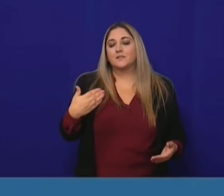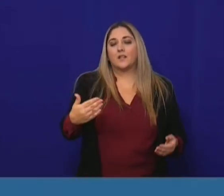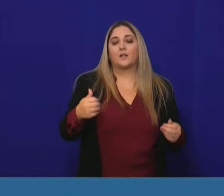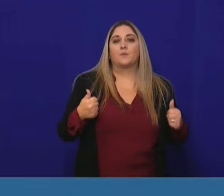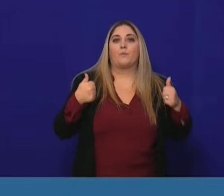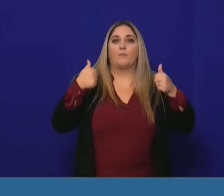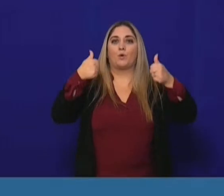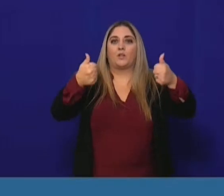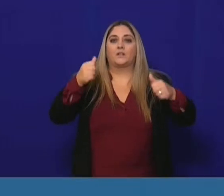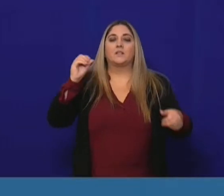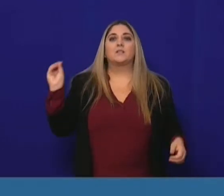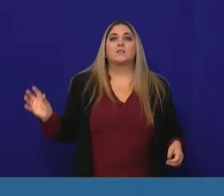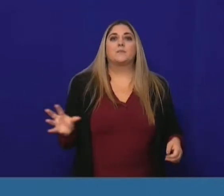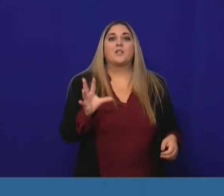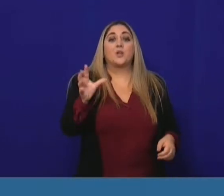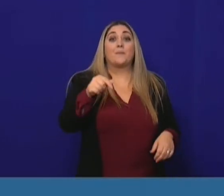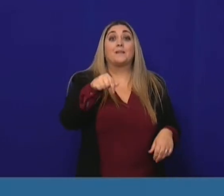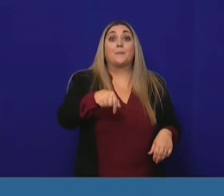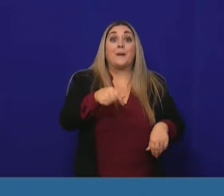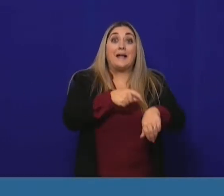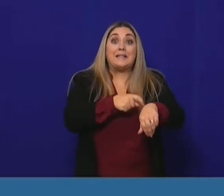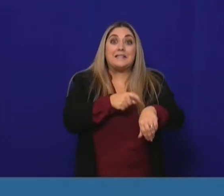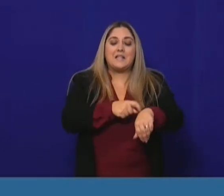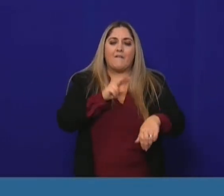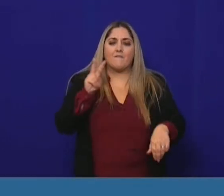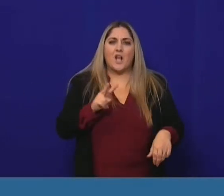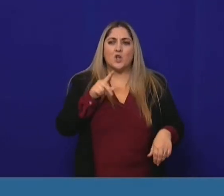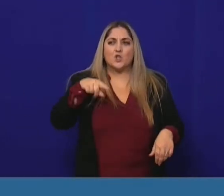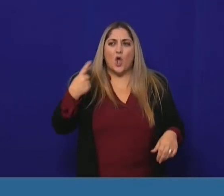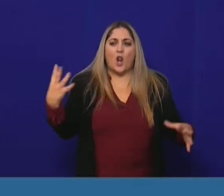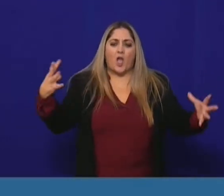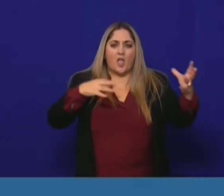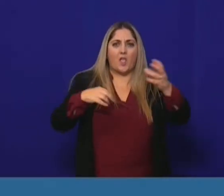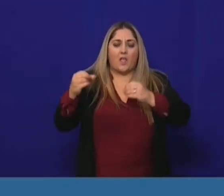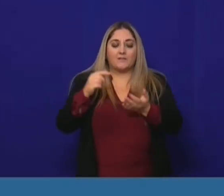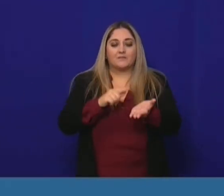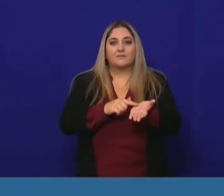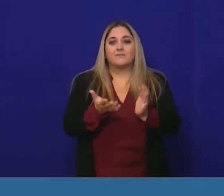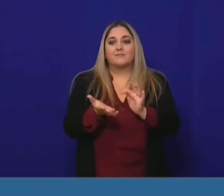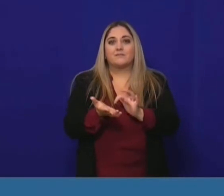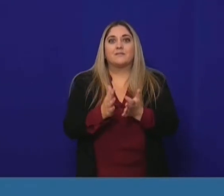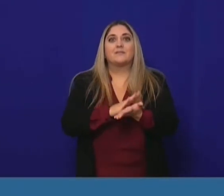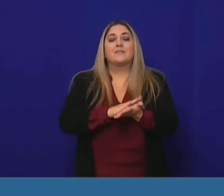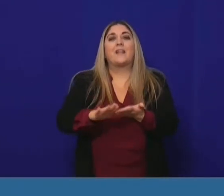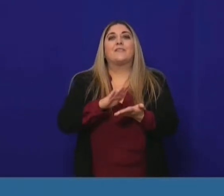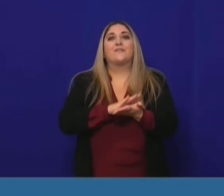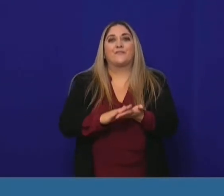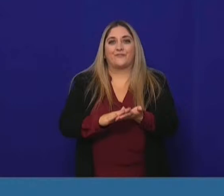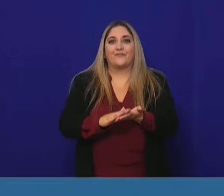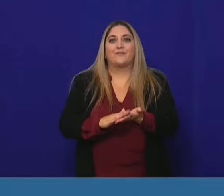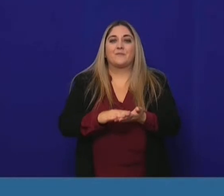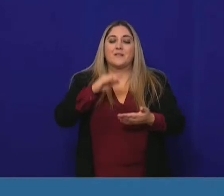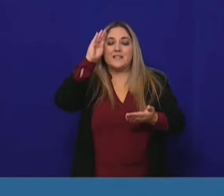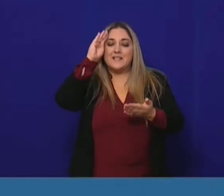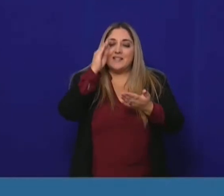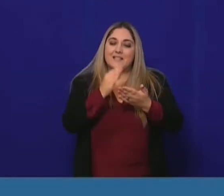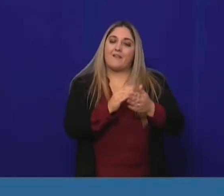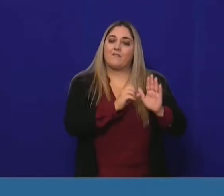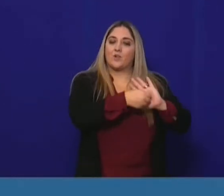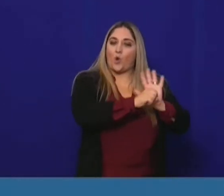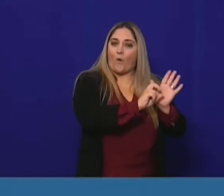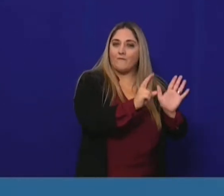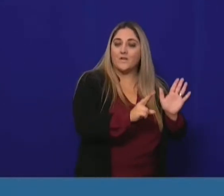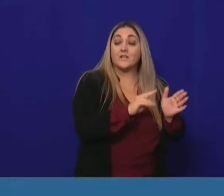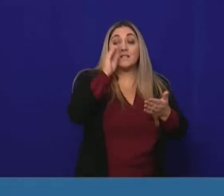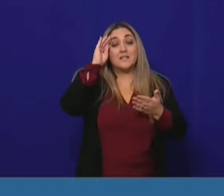ħafna viruses oħrajn għaddejjin fil-komunità u dawn il-hand hygiene meta segwija inti mhux qed tipproteġi biss għal COVID imma